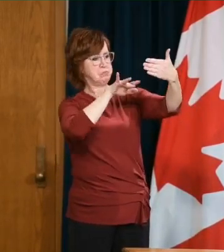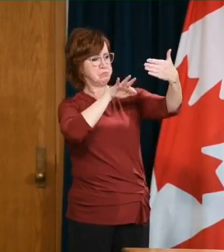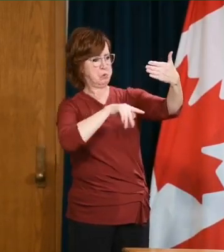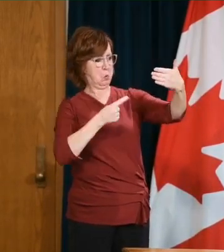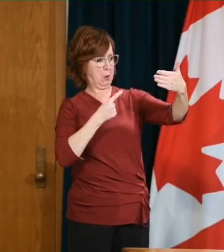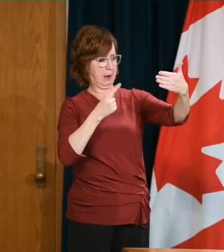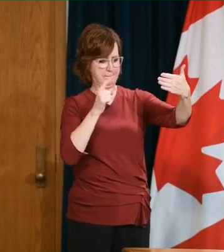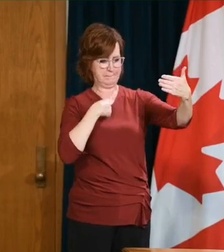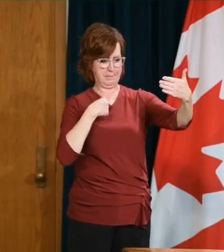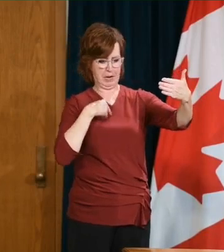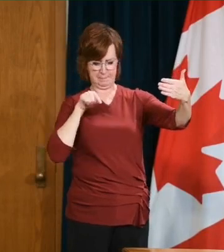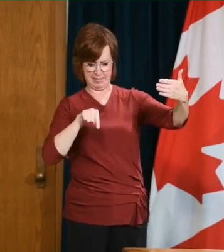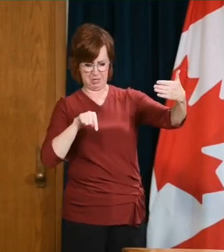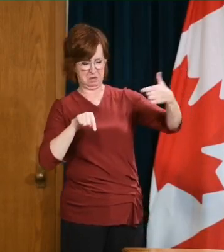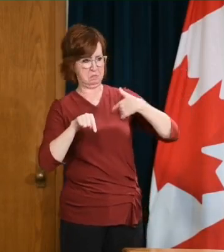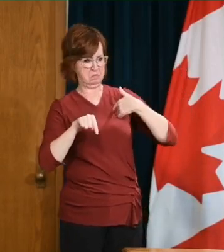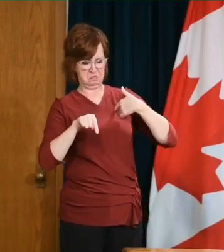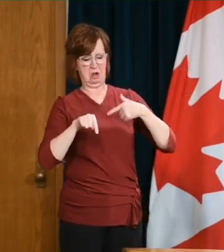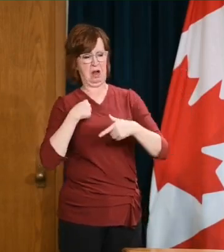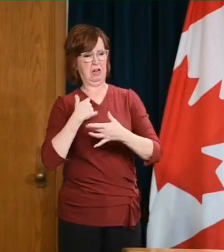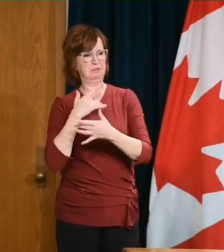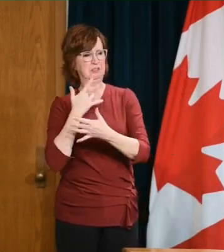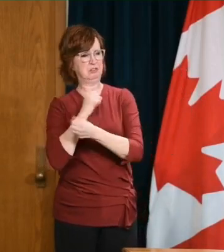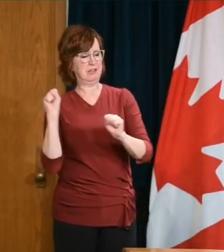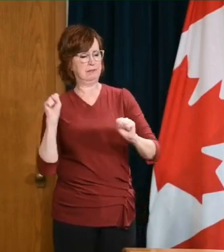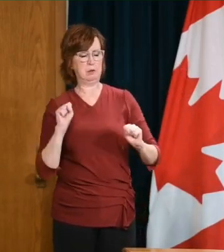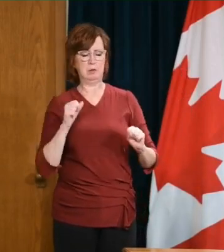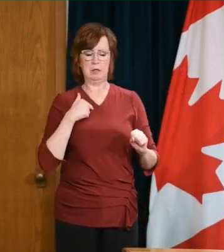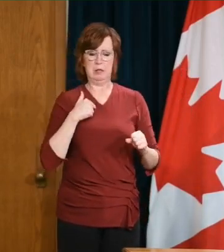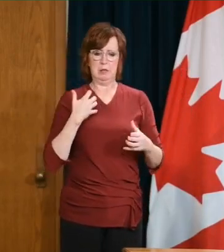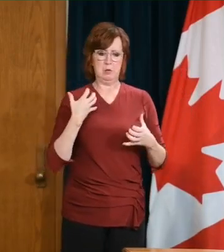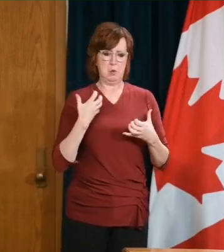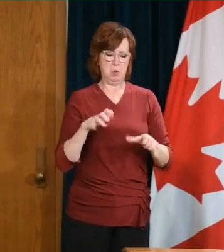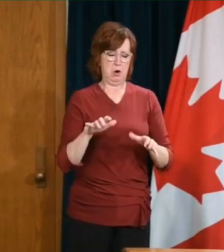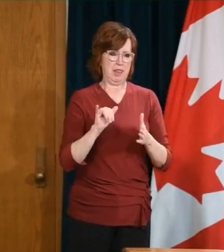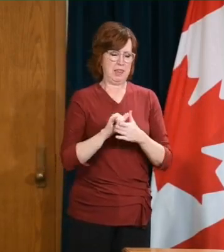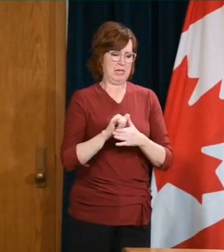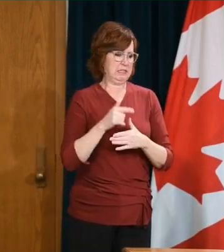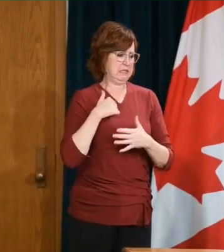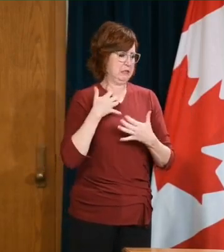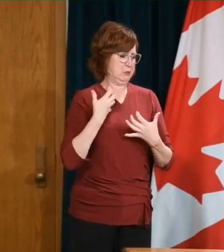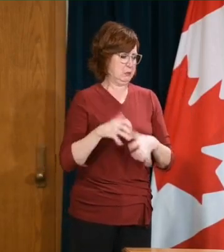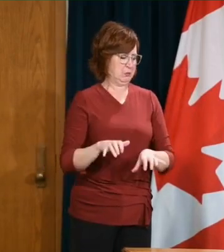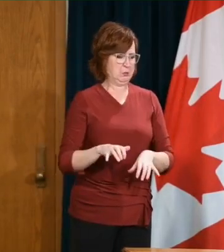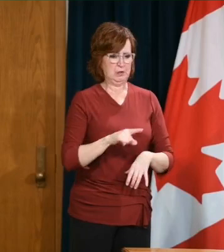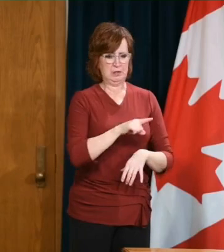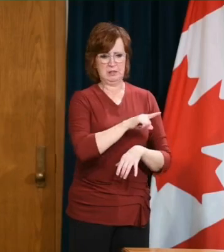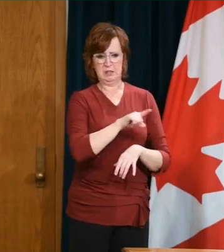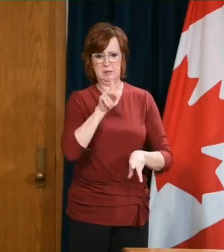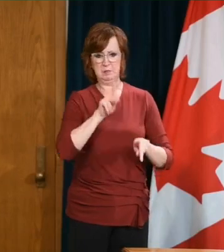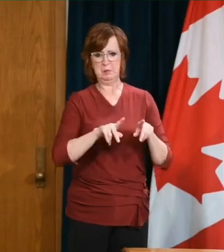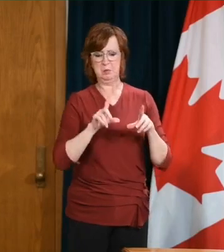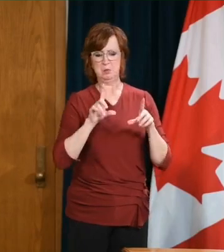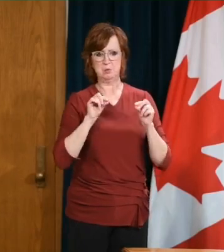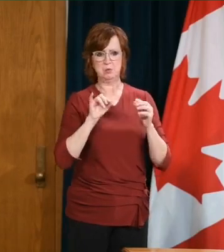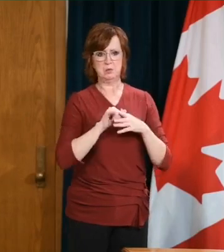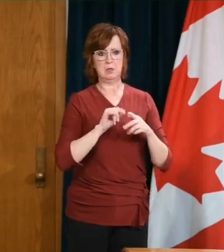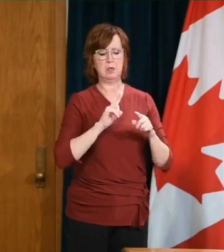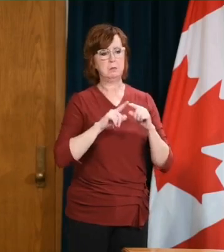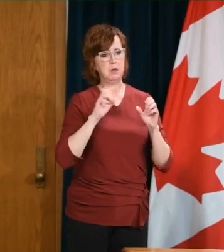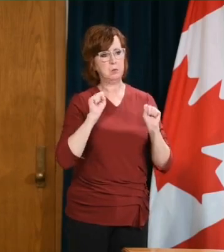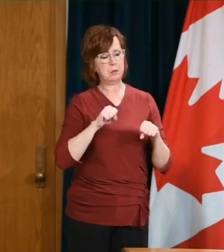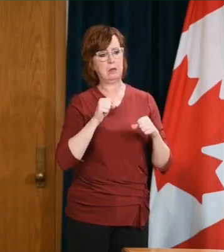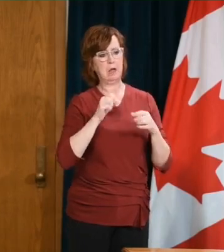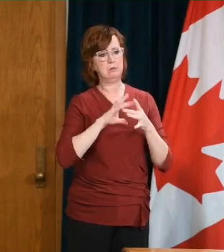the province. Having said that, as numbers increase, certainly that data can be carefully provided in greater detail at a sub-provincial